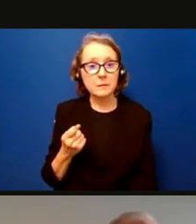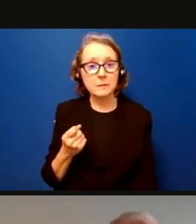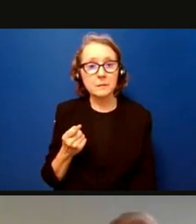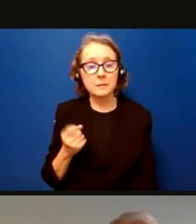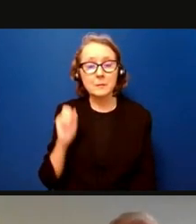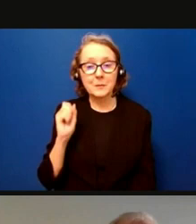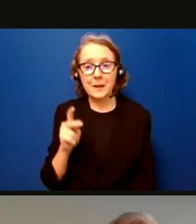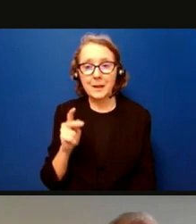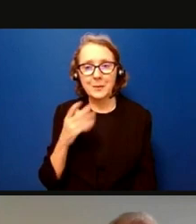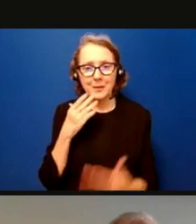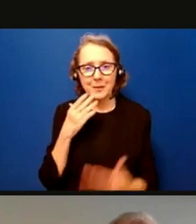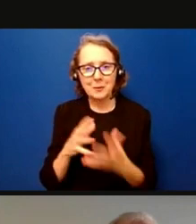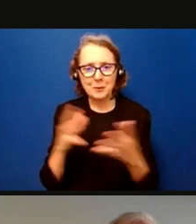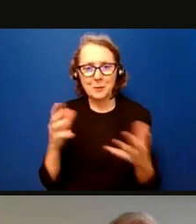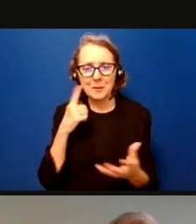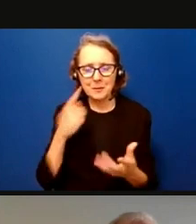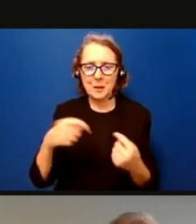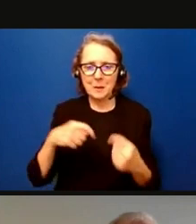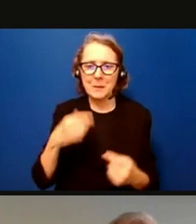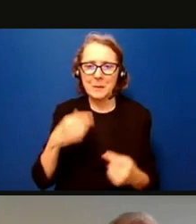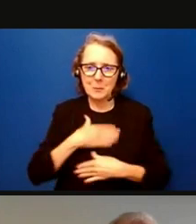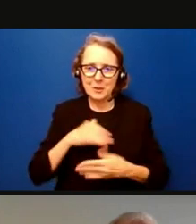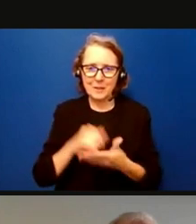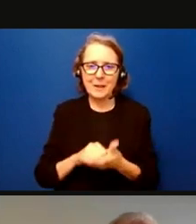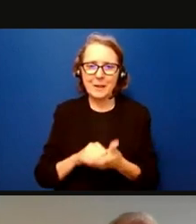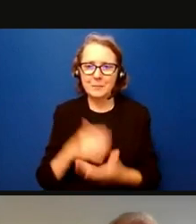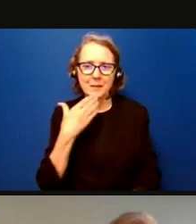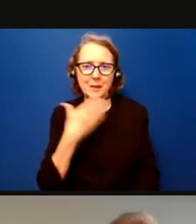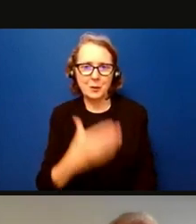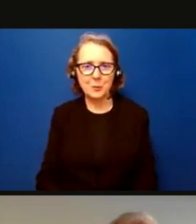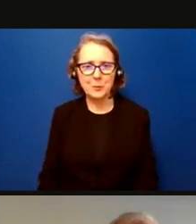All right, well, thank you so much for being here. Appreciate it. Thank you.